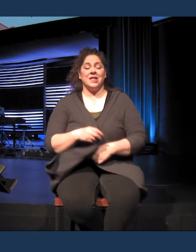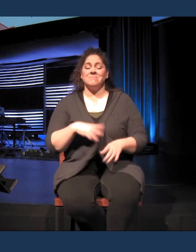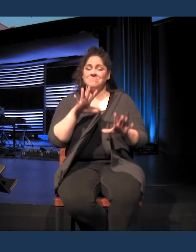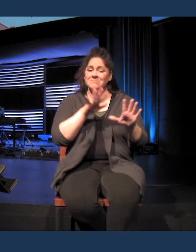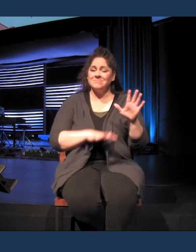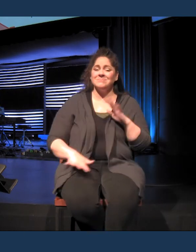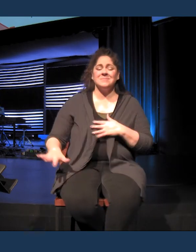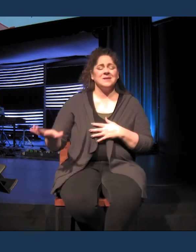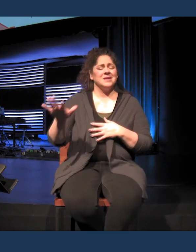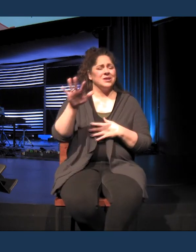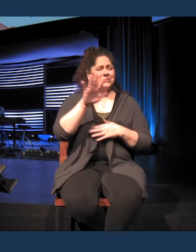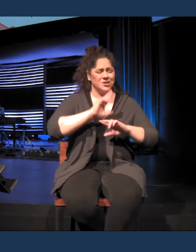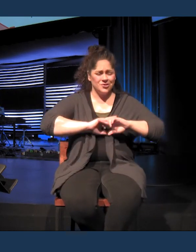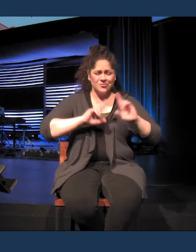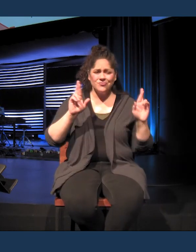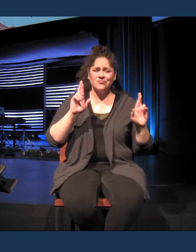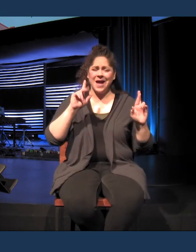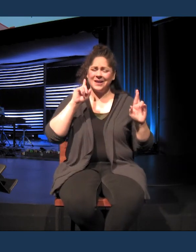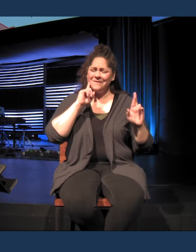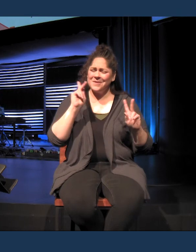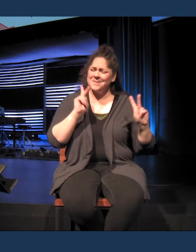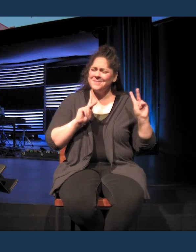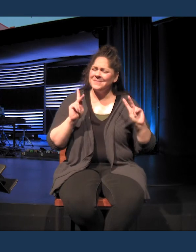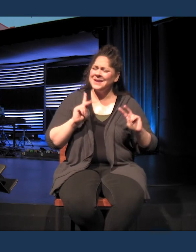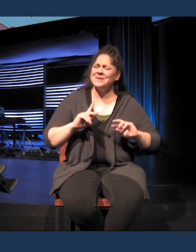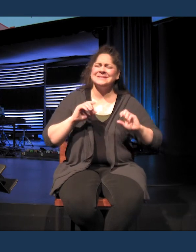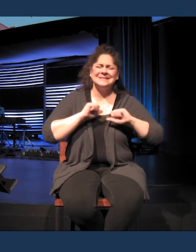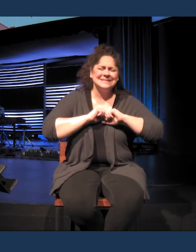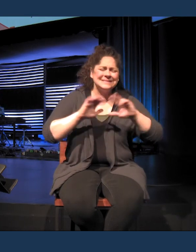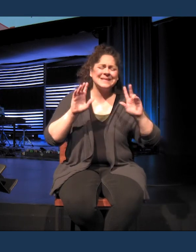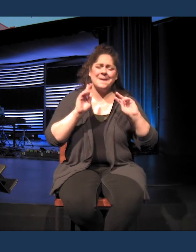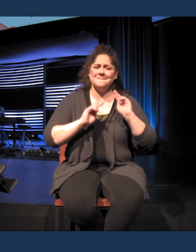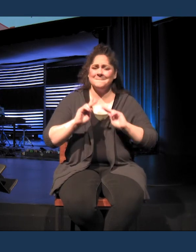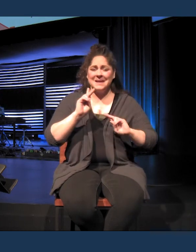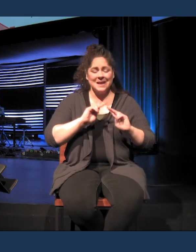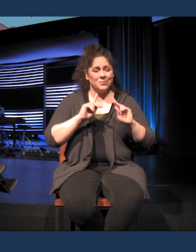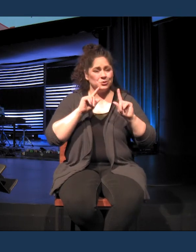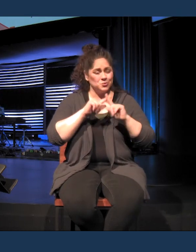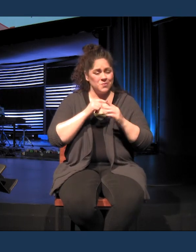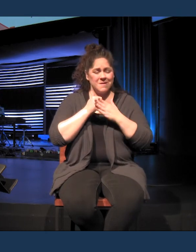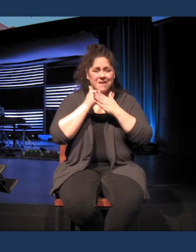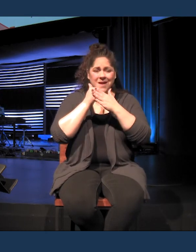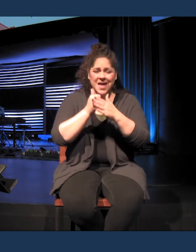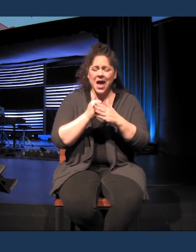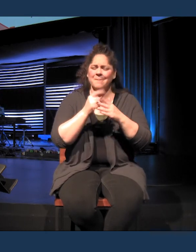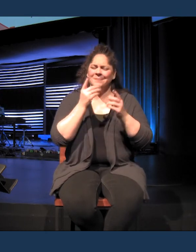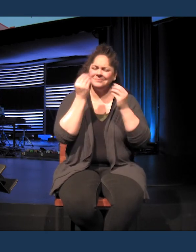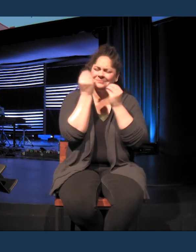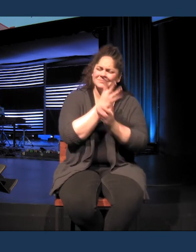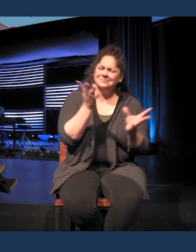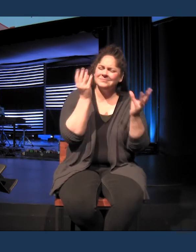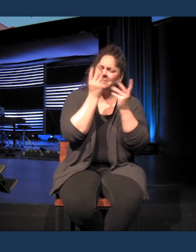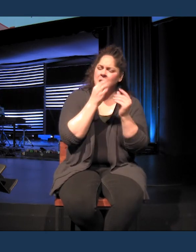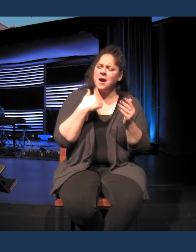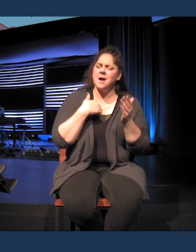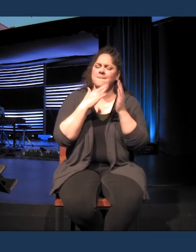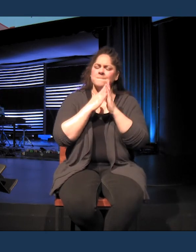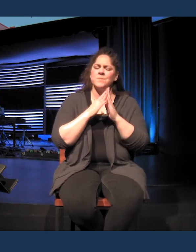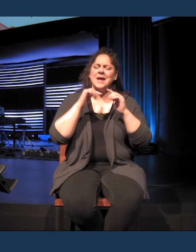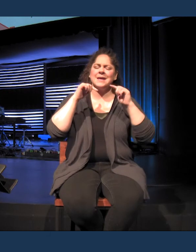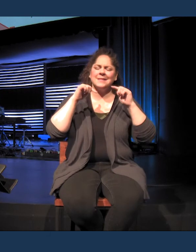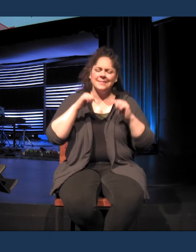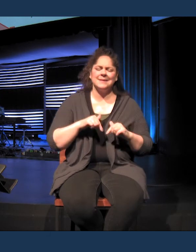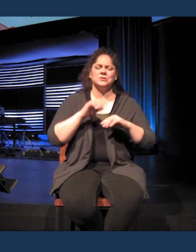harvest. Pray to the Lord of the harvest. Ask him to send more workers into the field. So I pray that for this church, God, let this be a church full